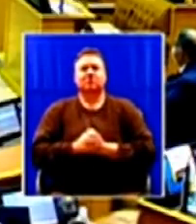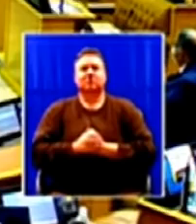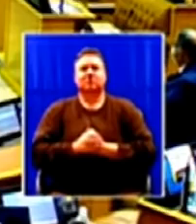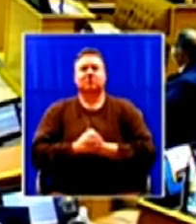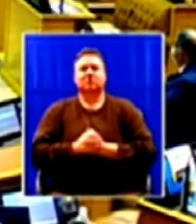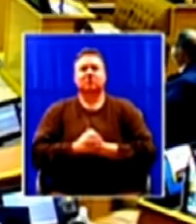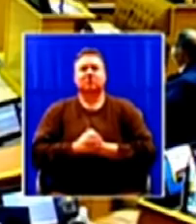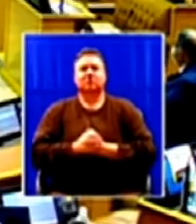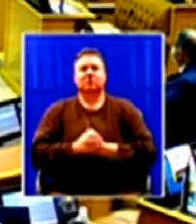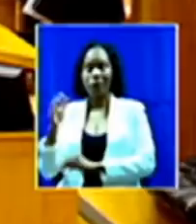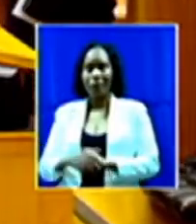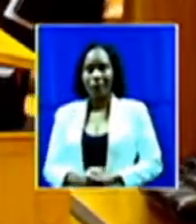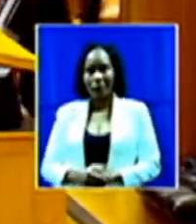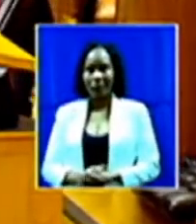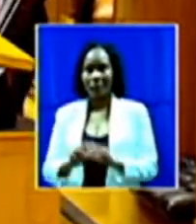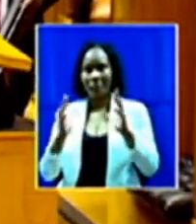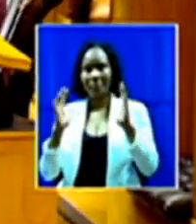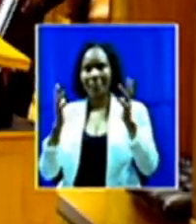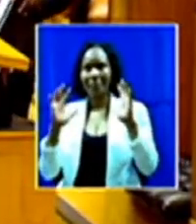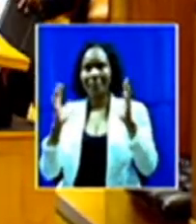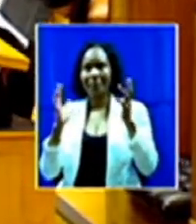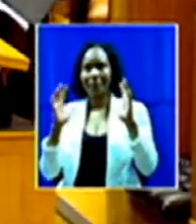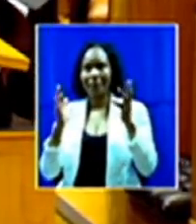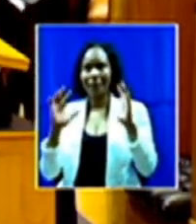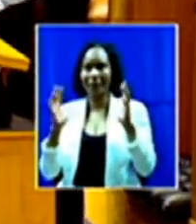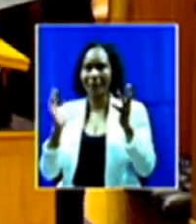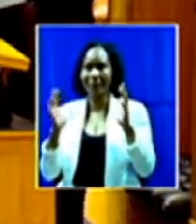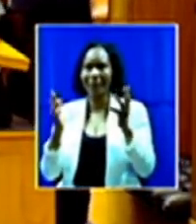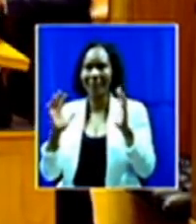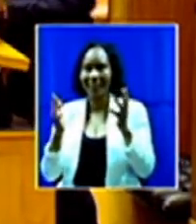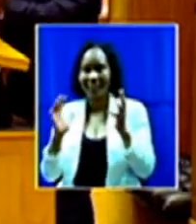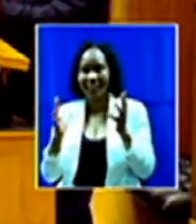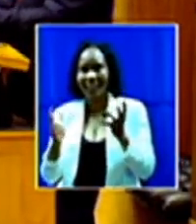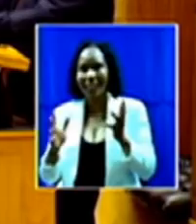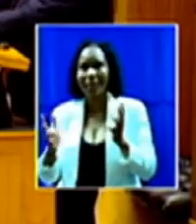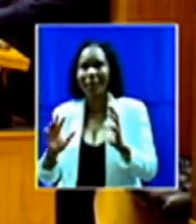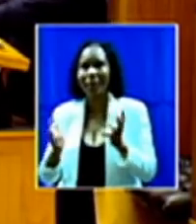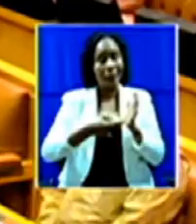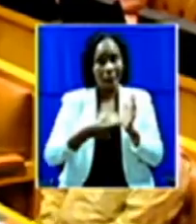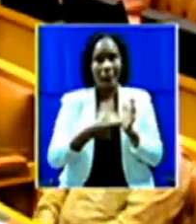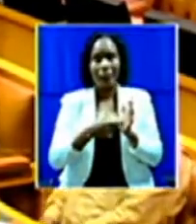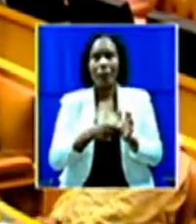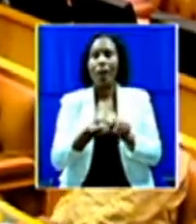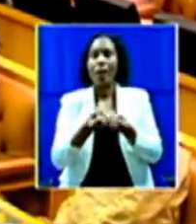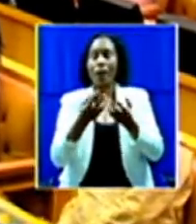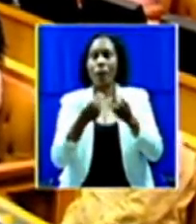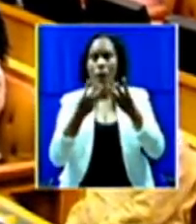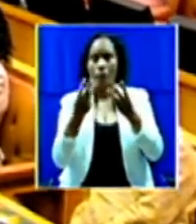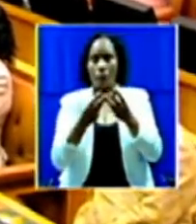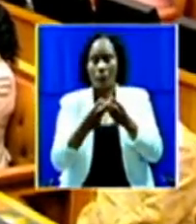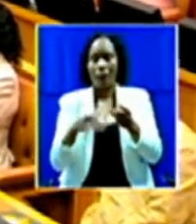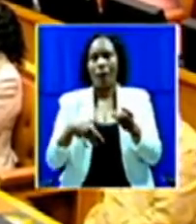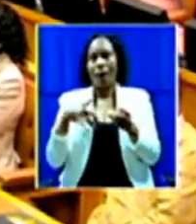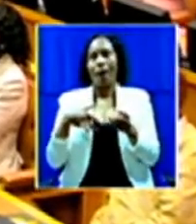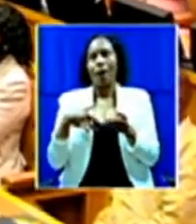been some form of pressure from the Women's League or for those who are in support of women